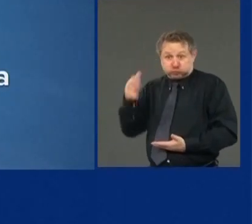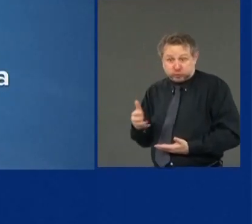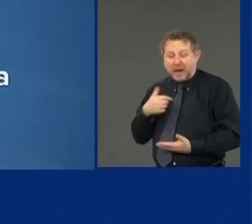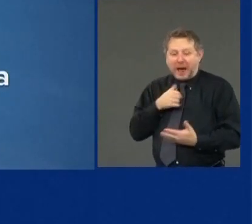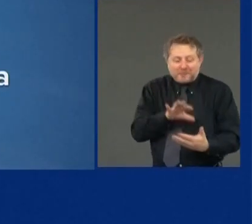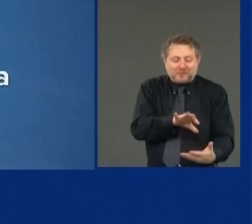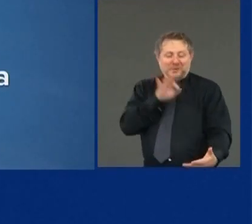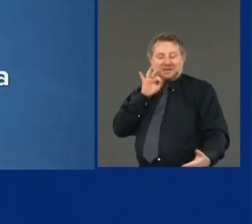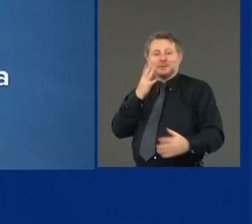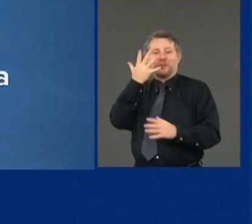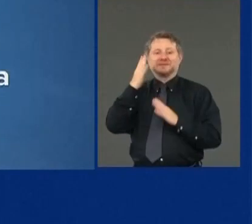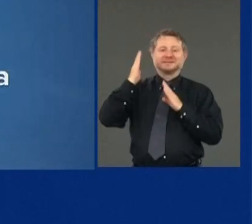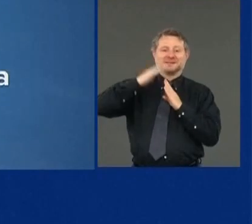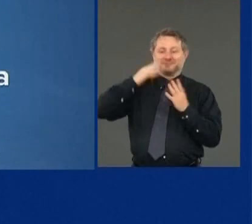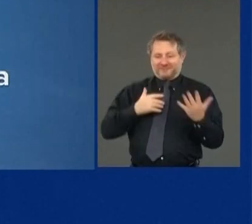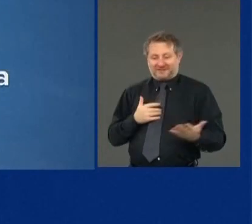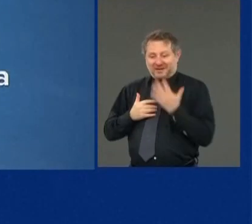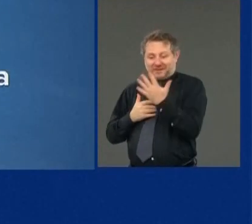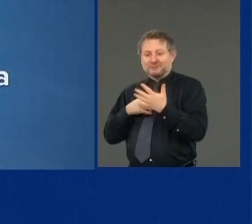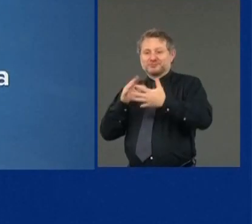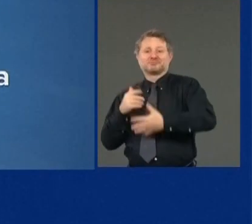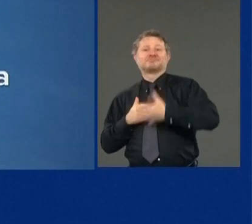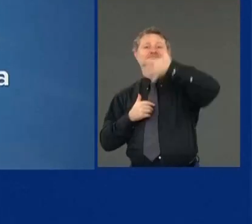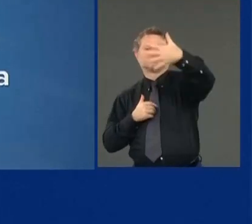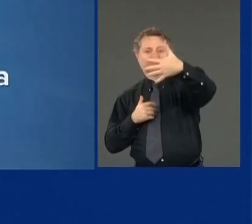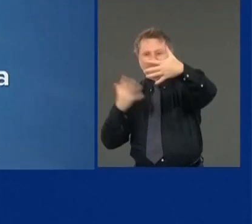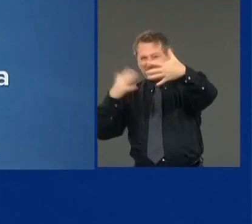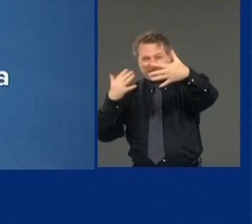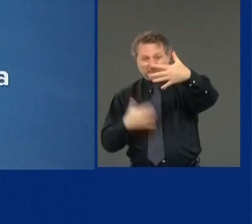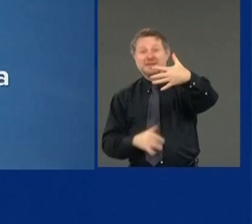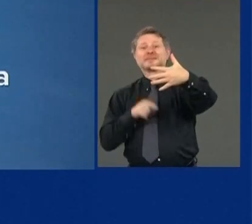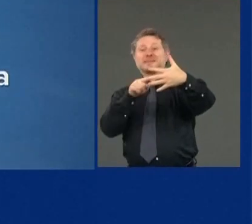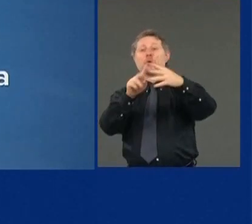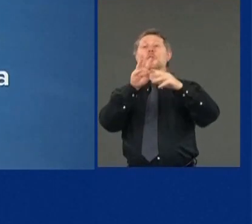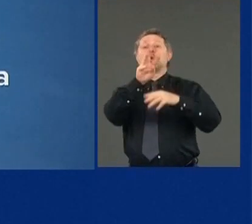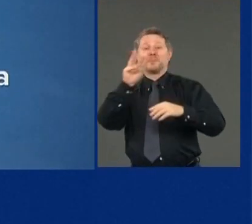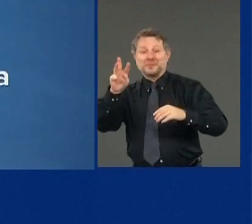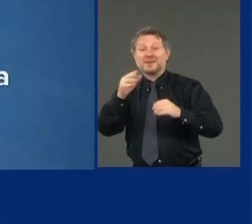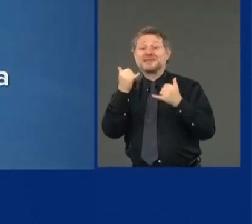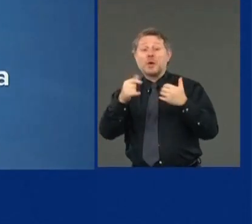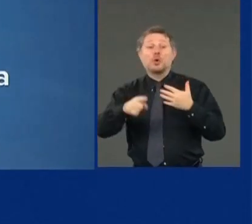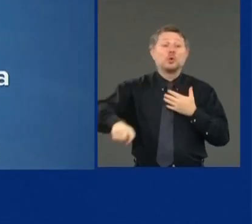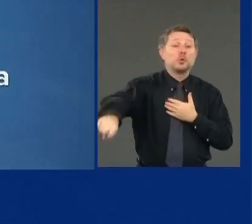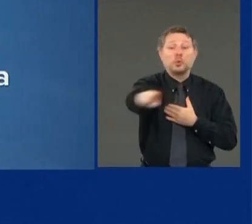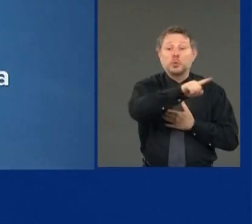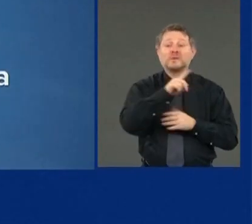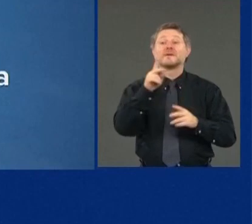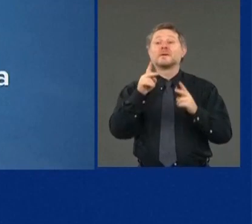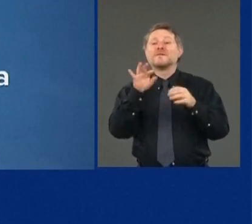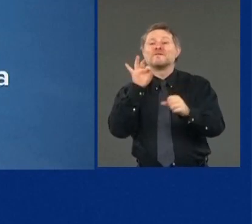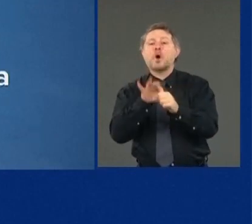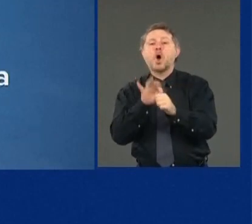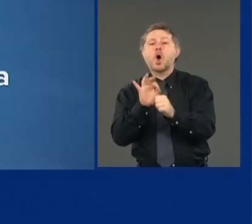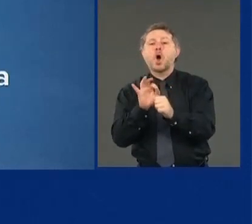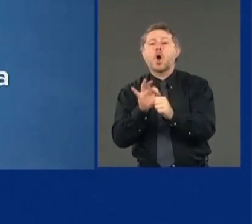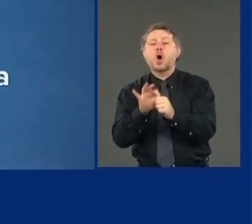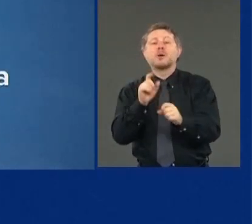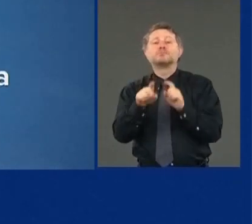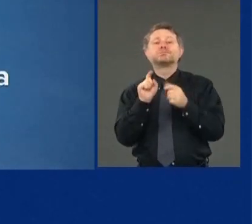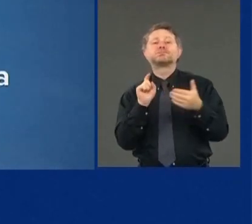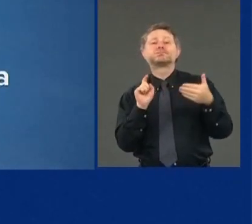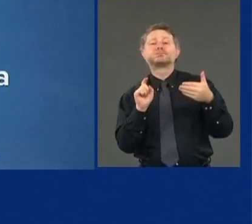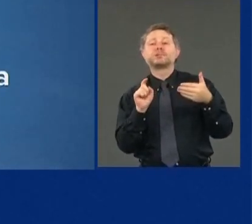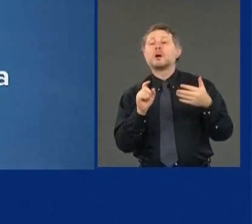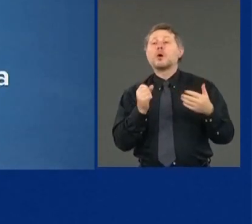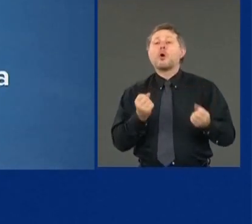were picked as finalists. People could then vote on the 5 finalists. The question is,